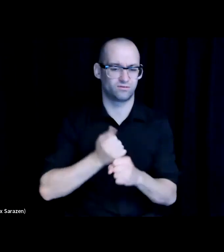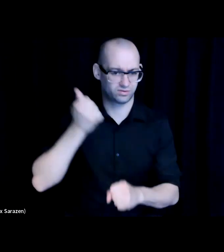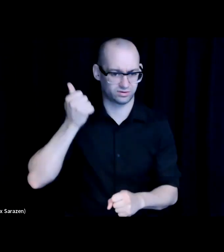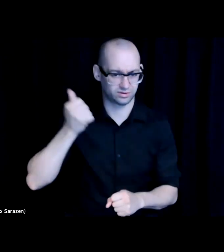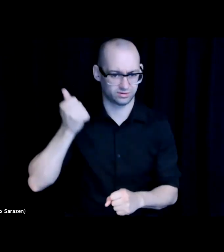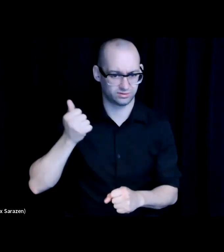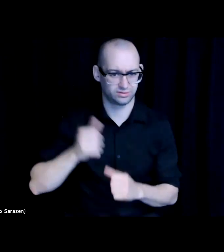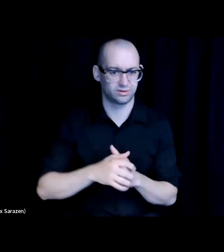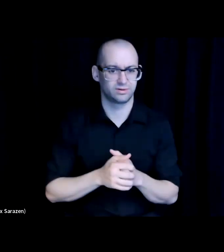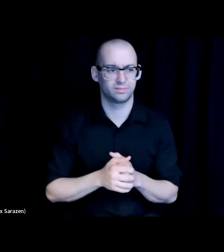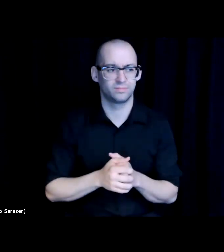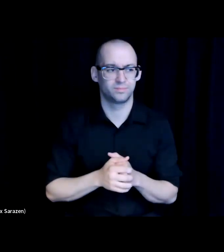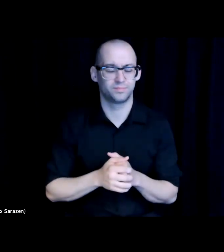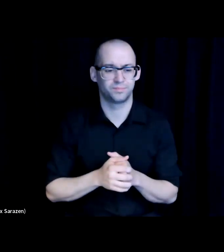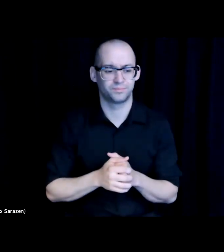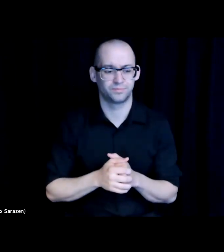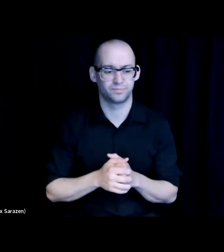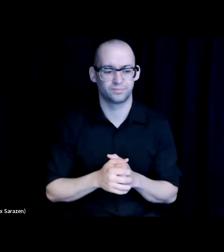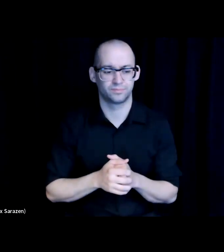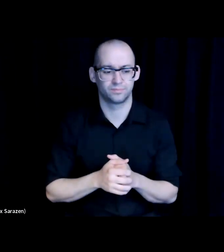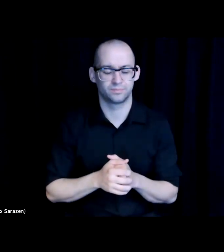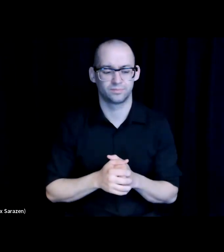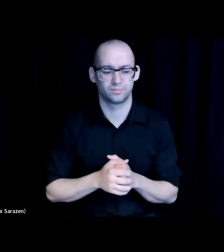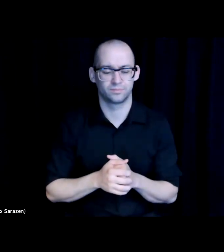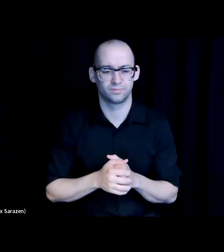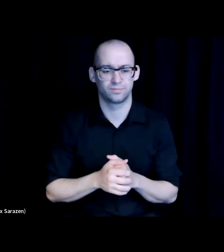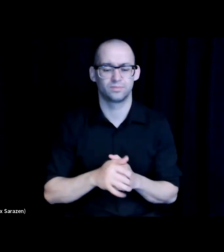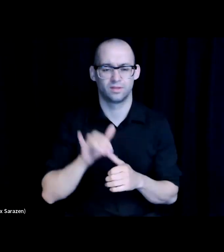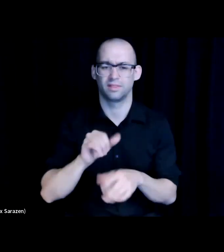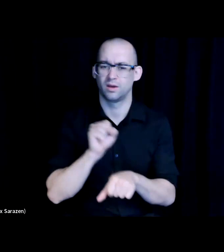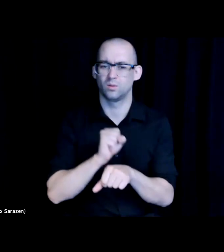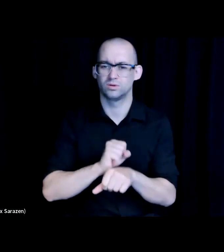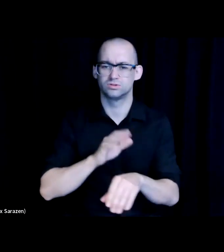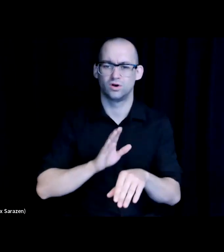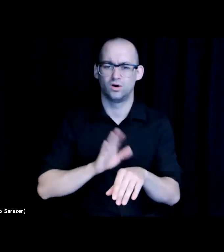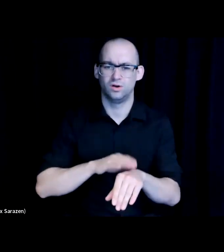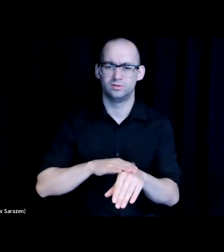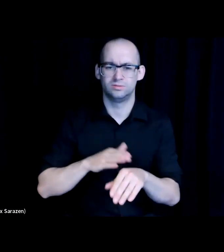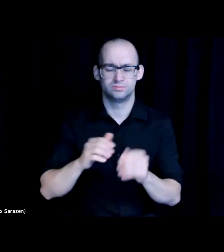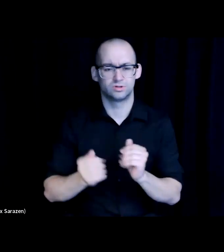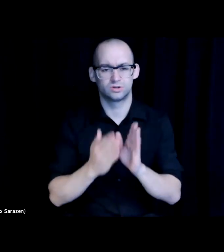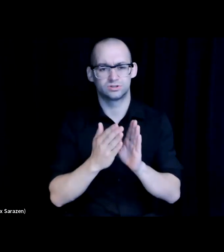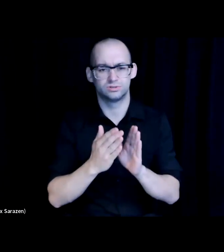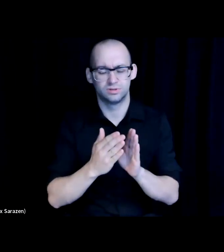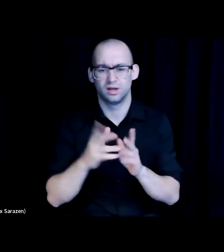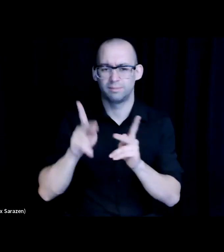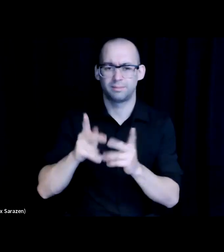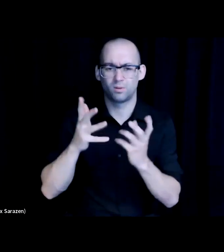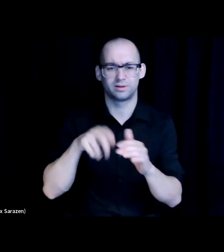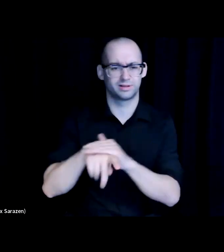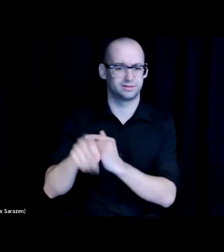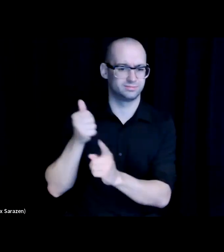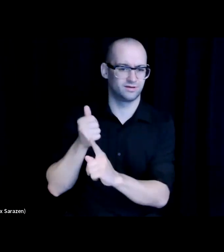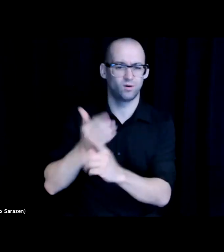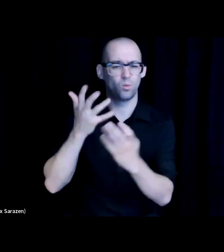a CDC-funded project that works on addressing suicide prevention.